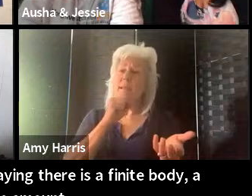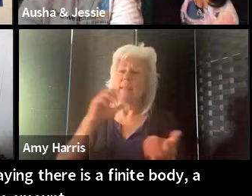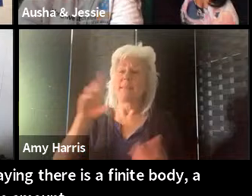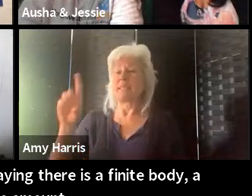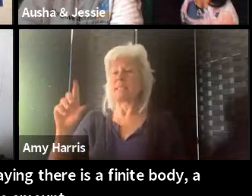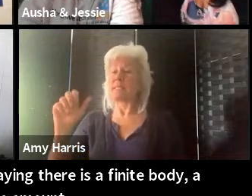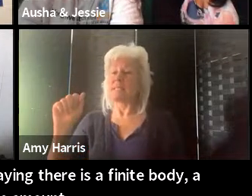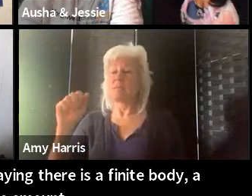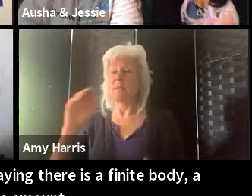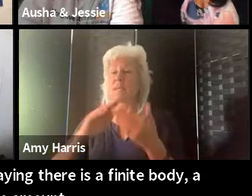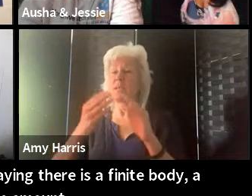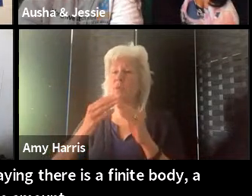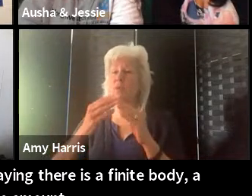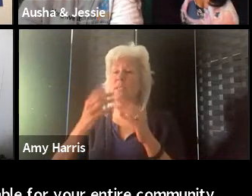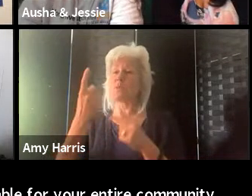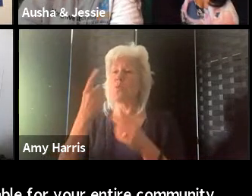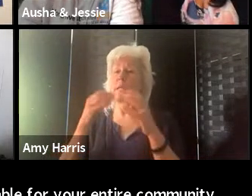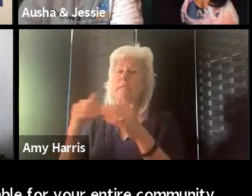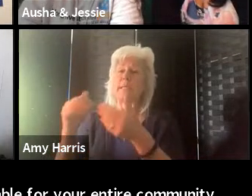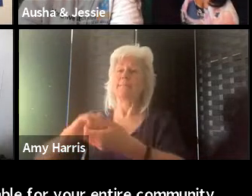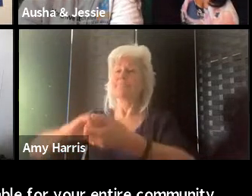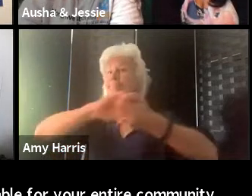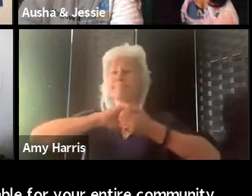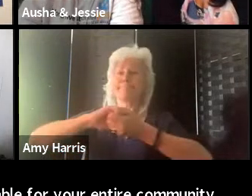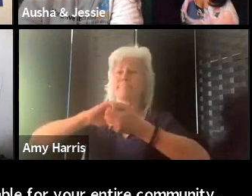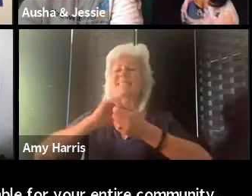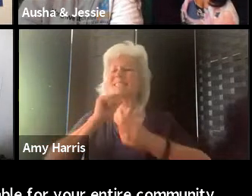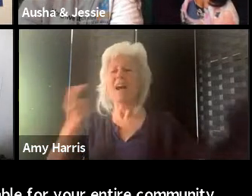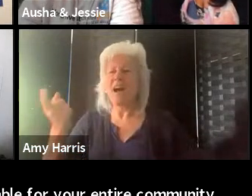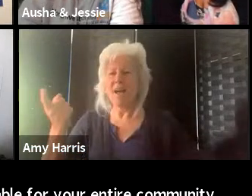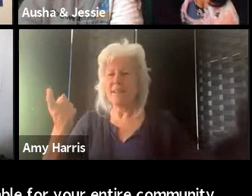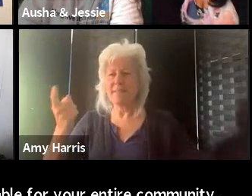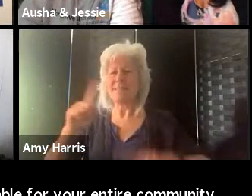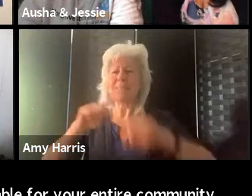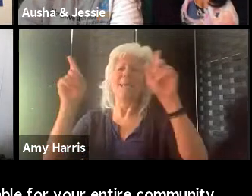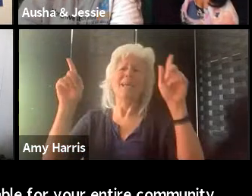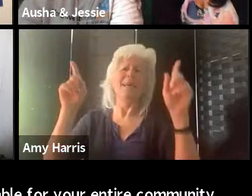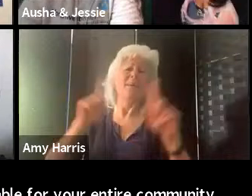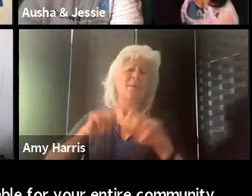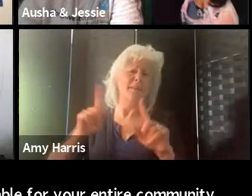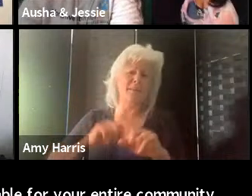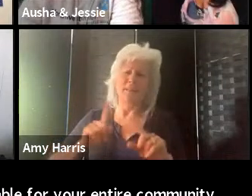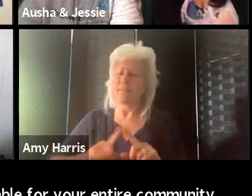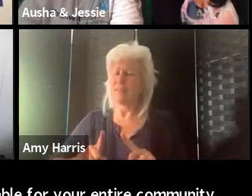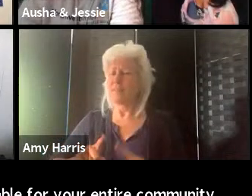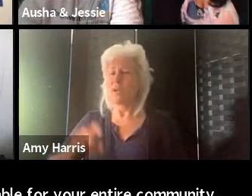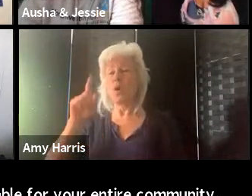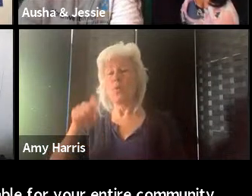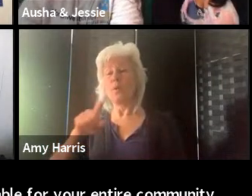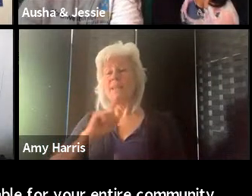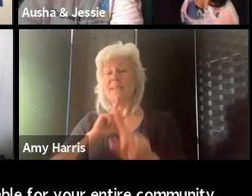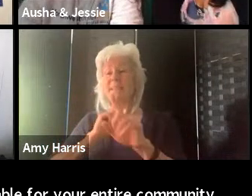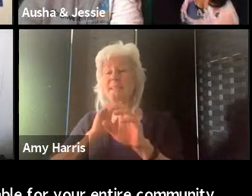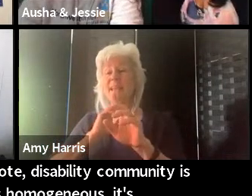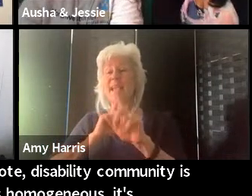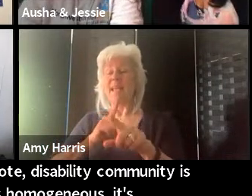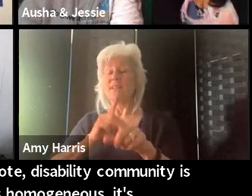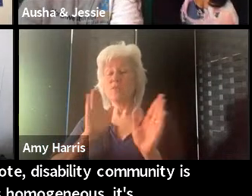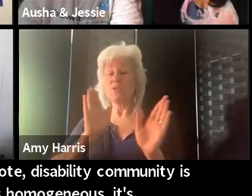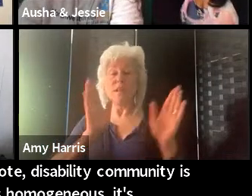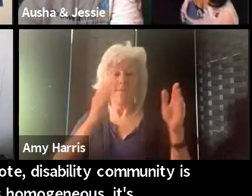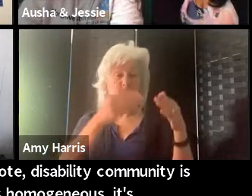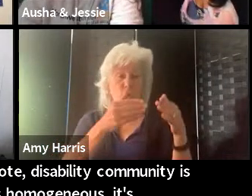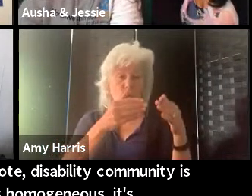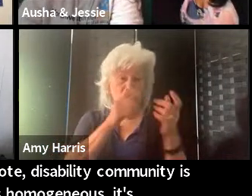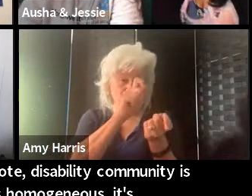is homogeneous, it's not. We need answers that focus on individual